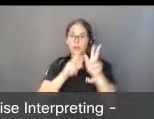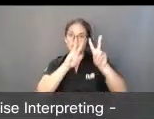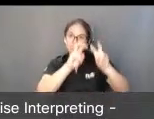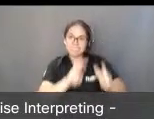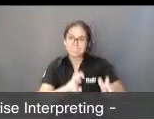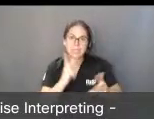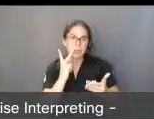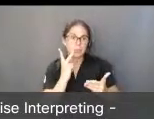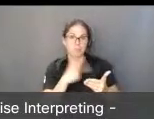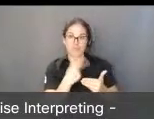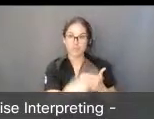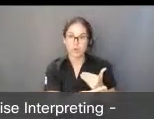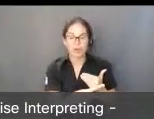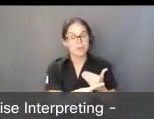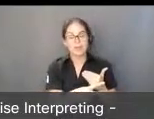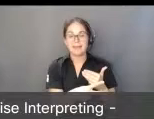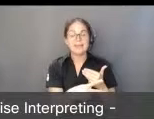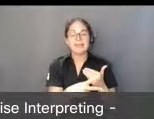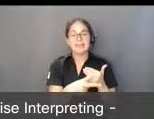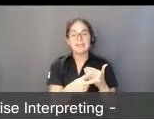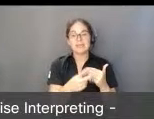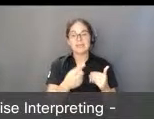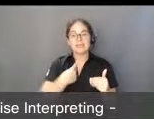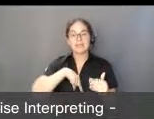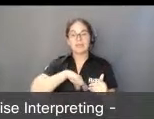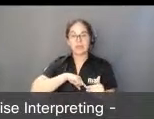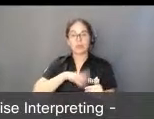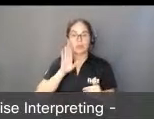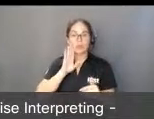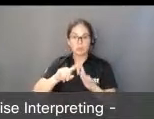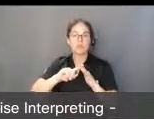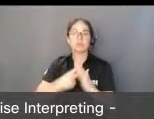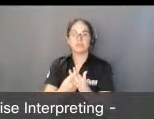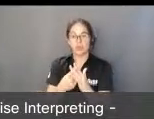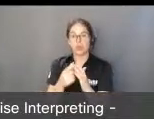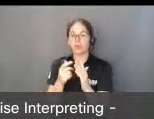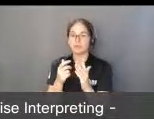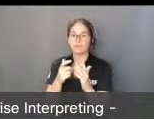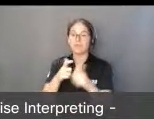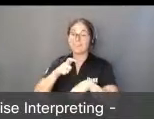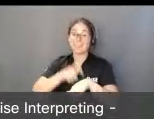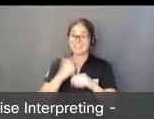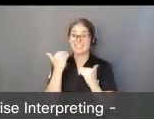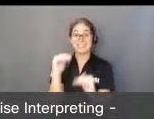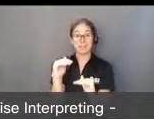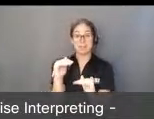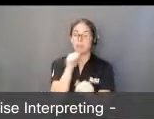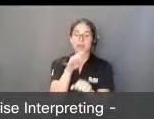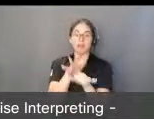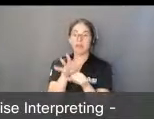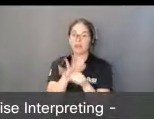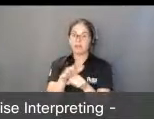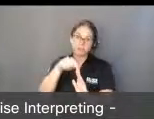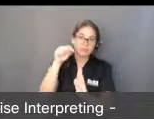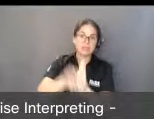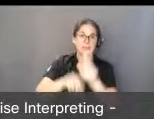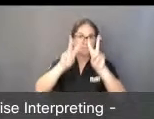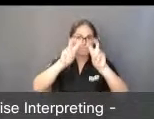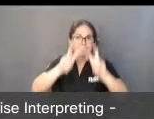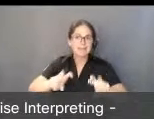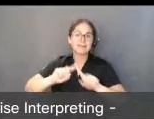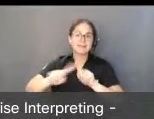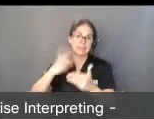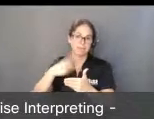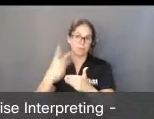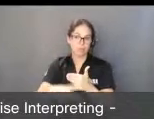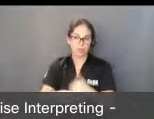teachers, train teachers, and begin offering that instruction, that we just, the time frame we had was just not there. Yeah.